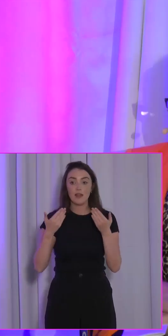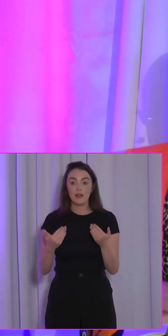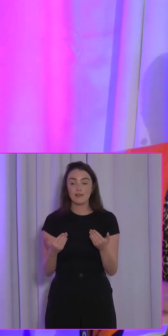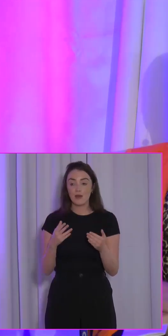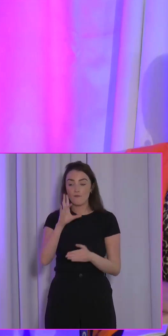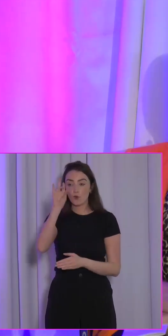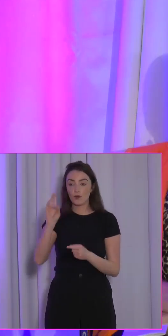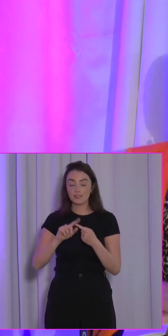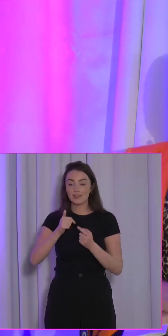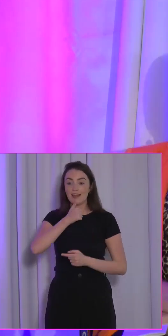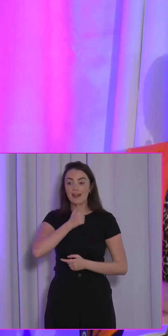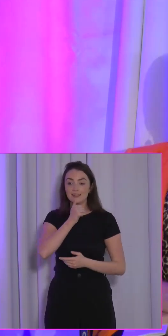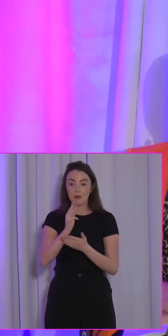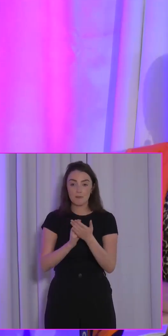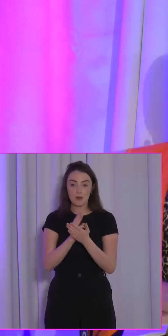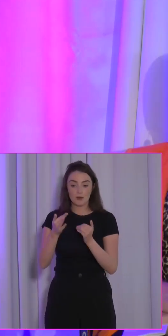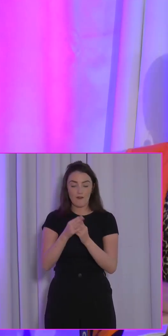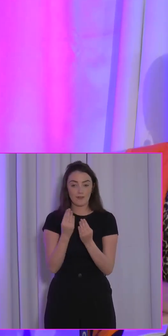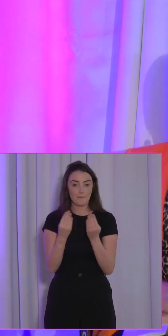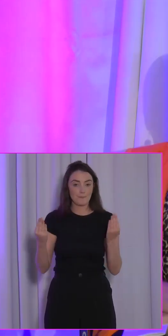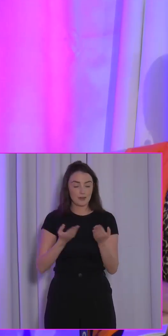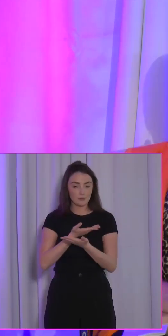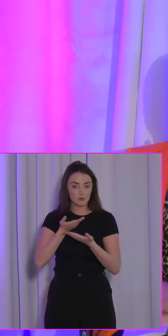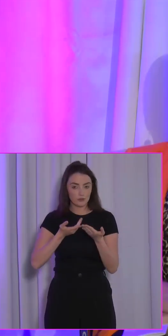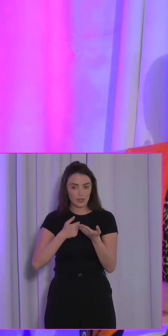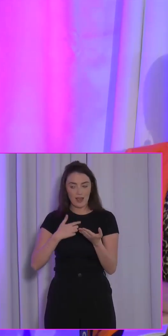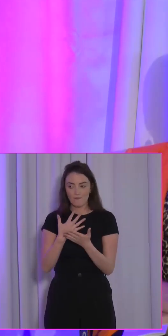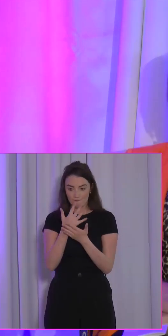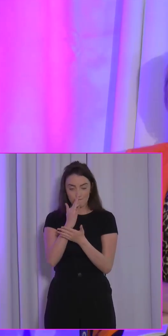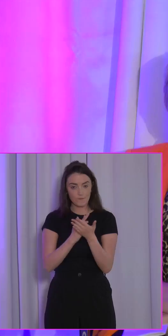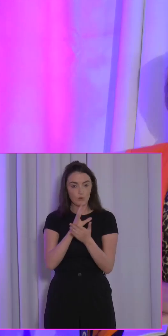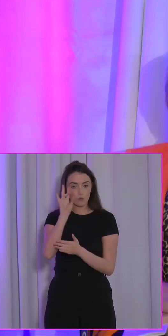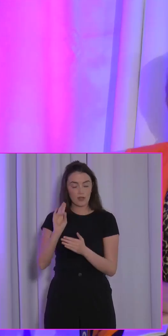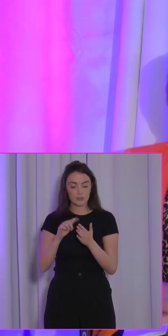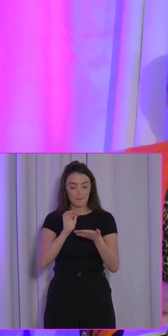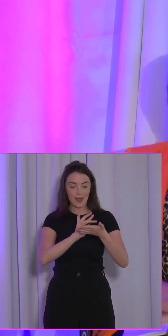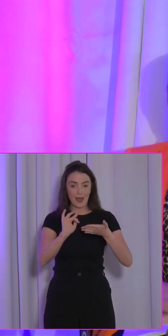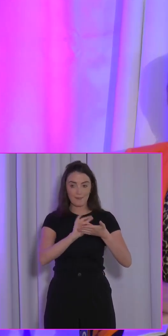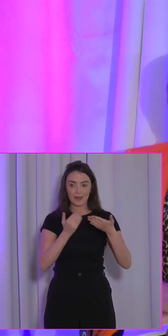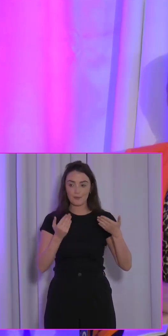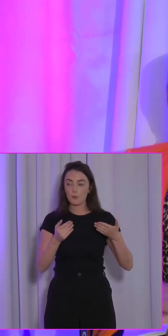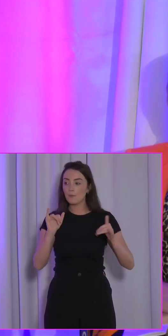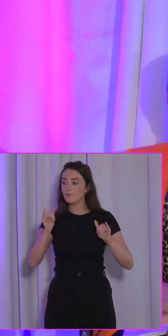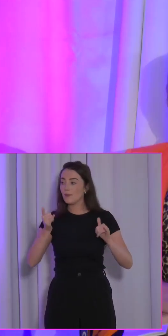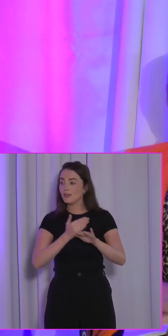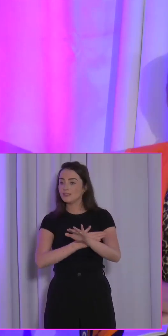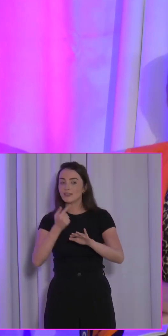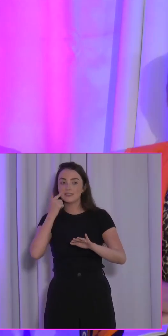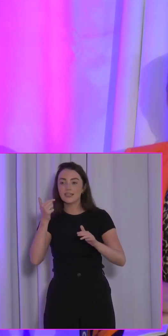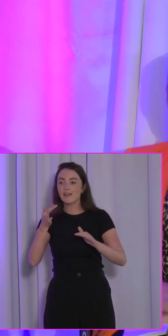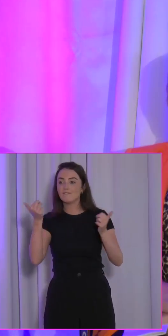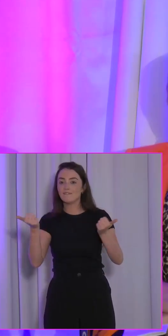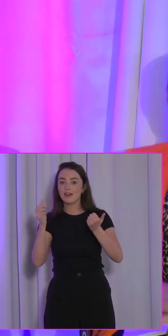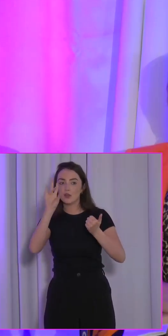the questions and answers section of the panel discussion, and I have a number of questions on my iPad here, but I might just start to see, is there